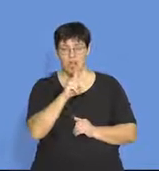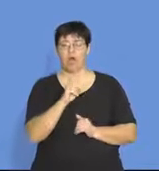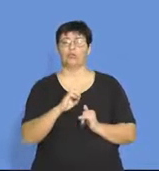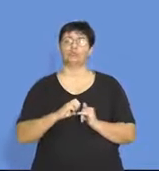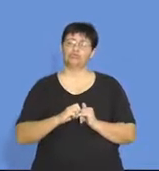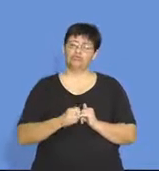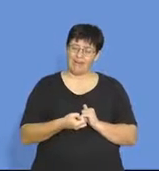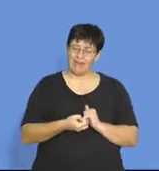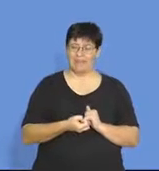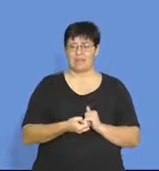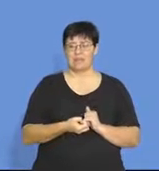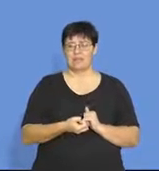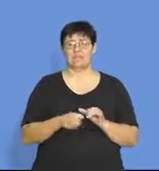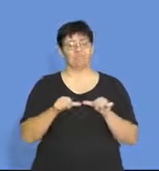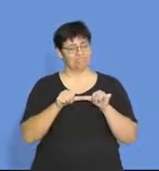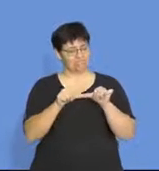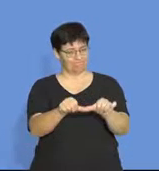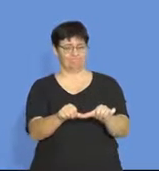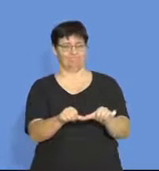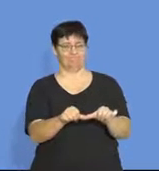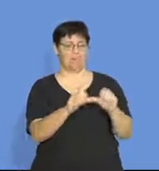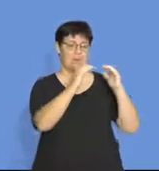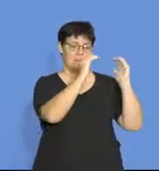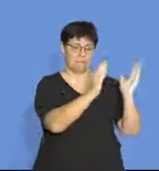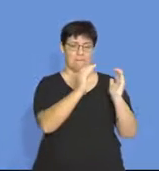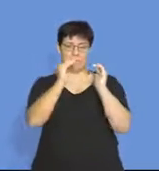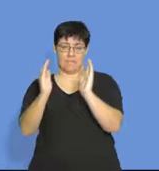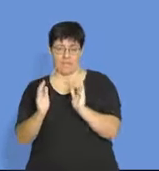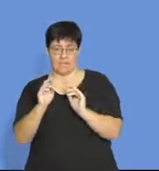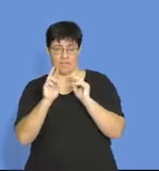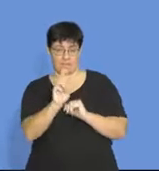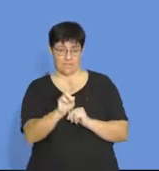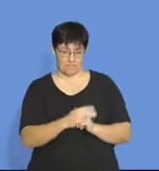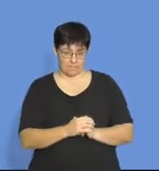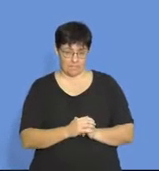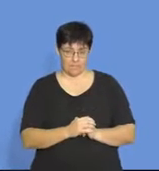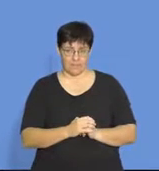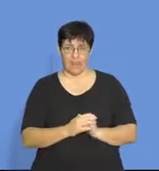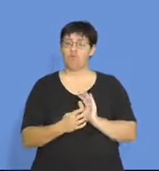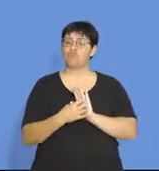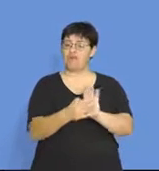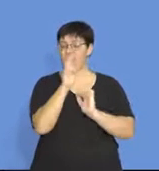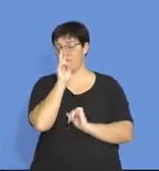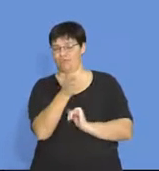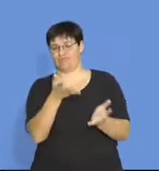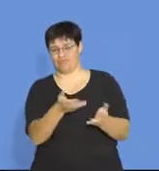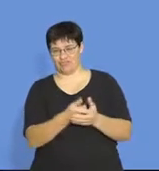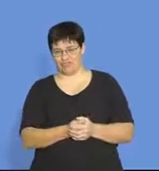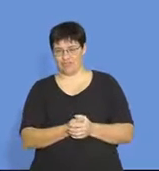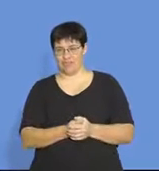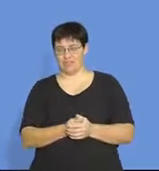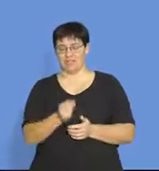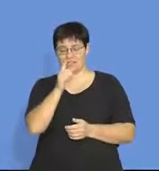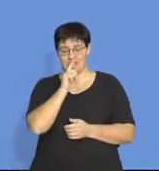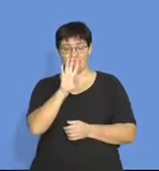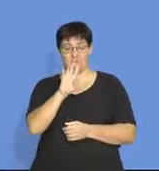just try by all means to maintain writing them as an ordered pair. Graphically, this is how it will look like.